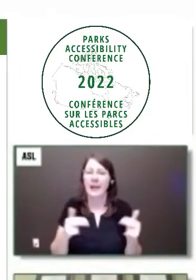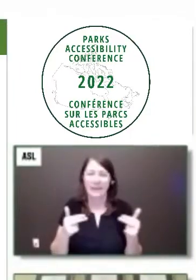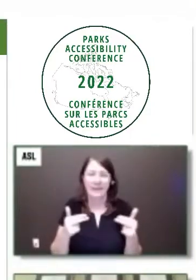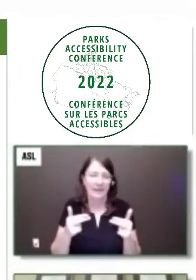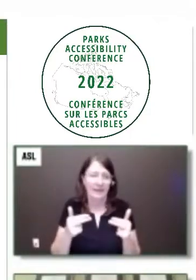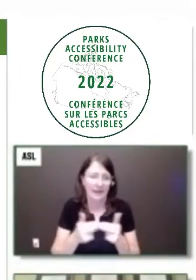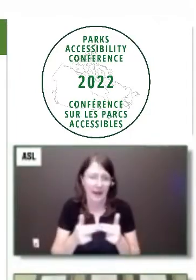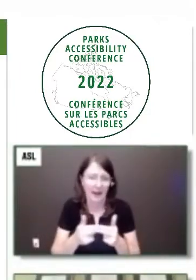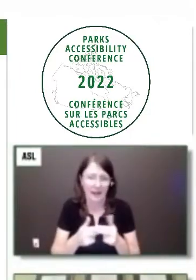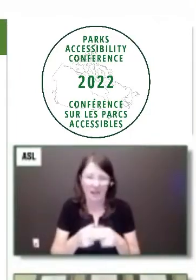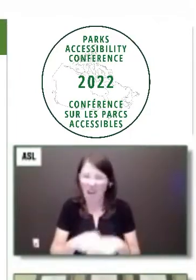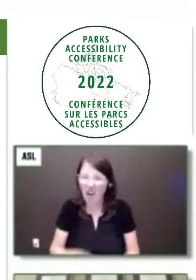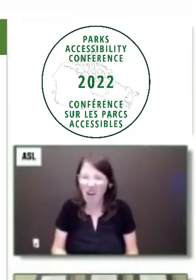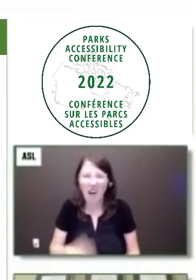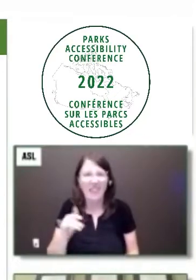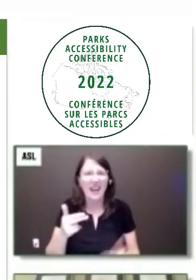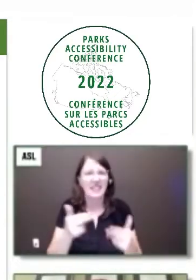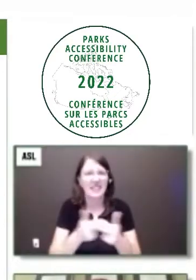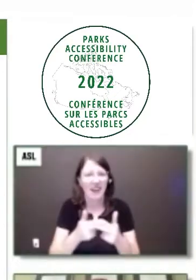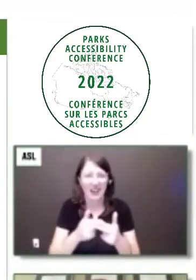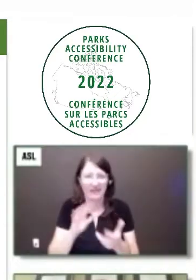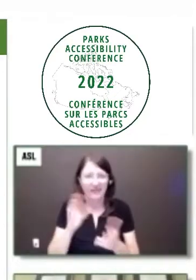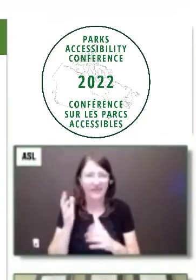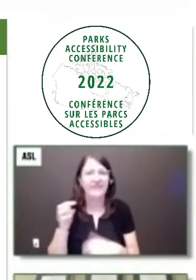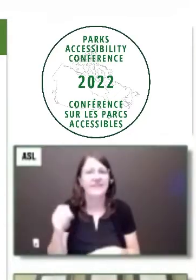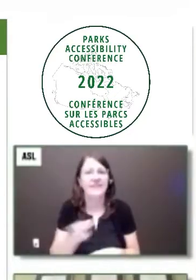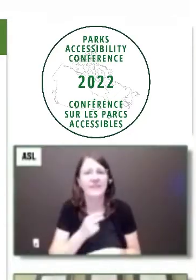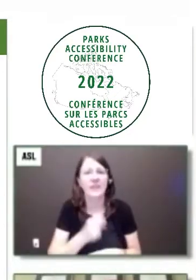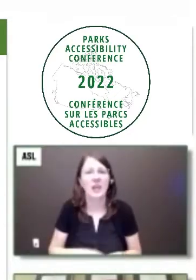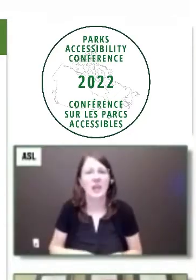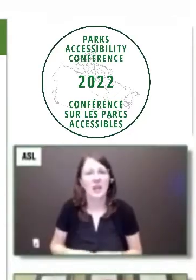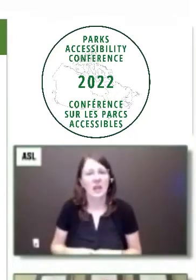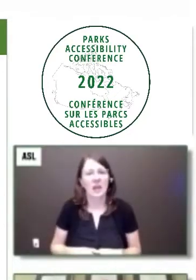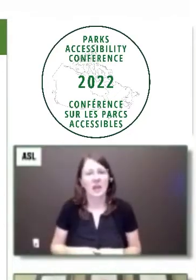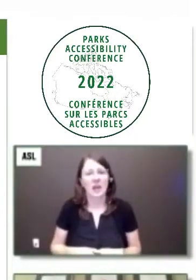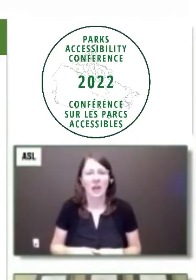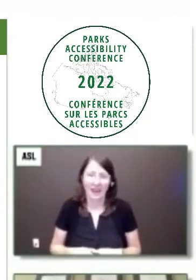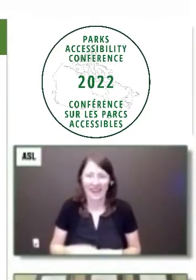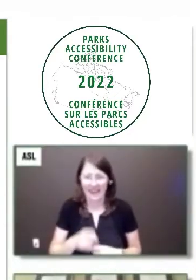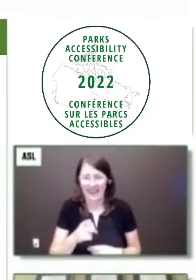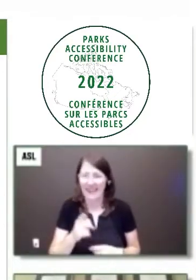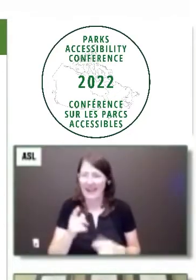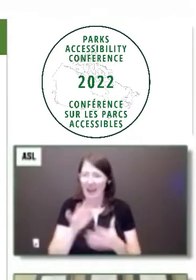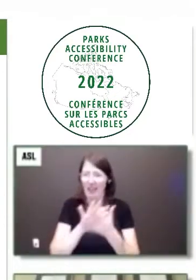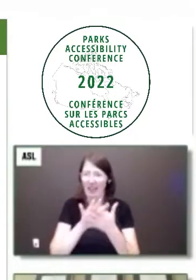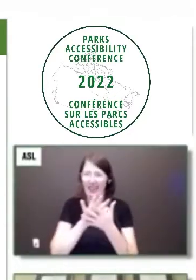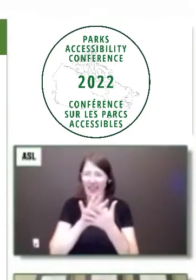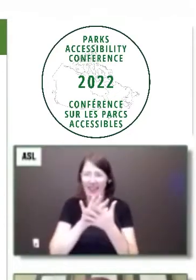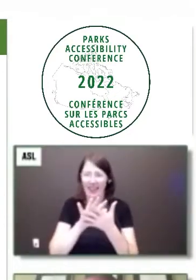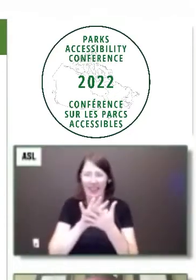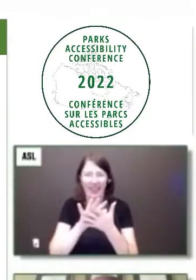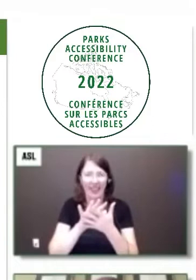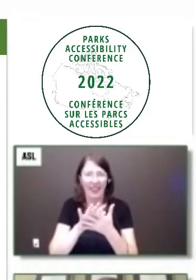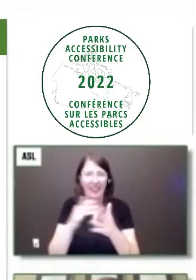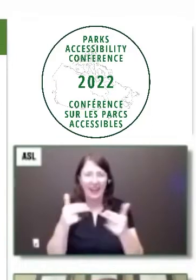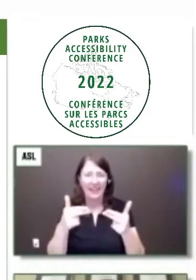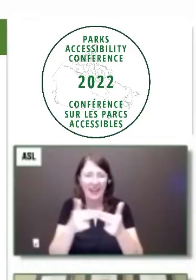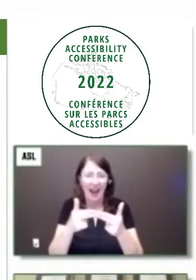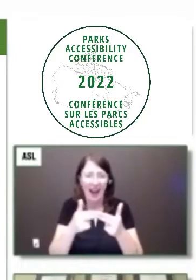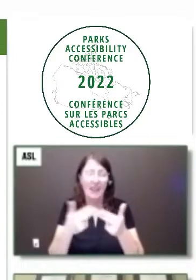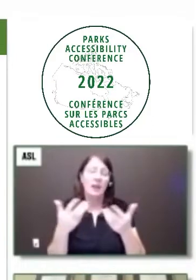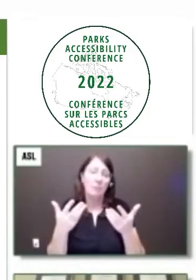And it didn't work out properly. Okay, so in this muddled slide, it shows sort of this Venn diagram of